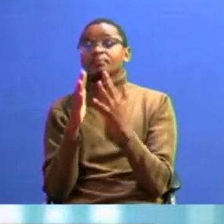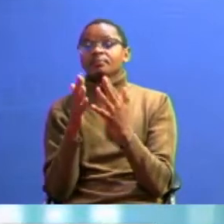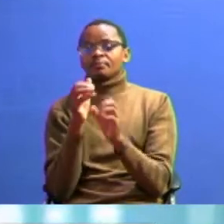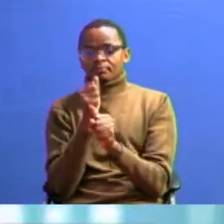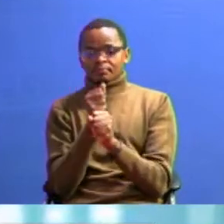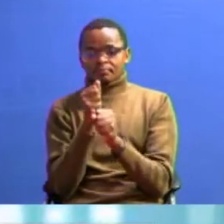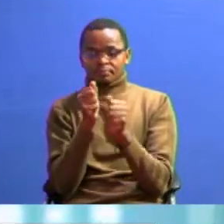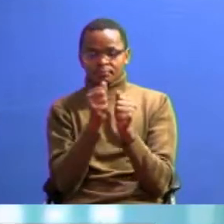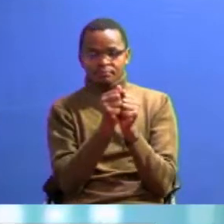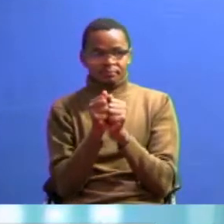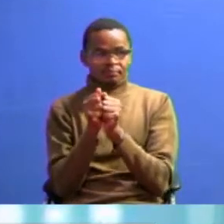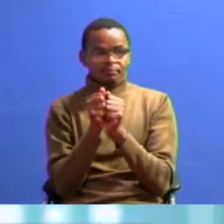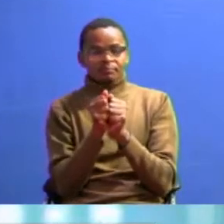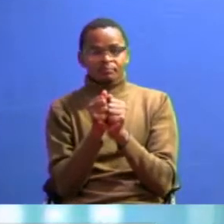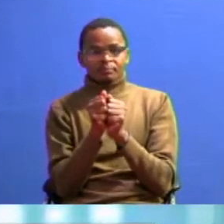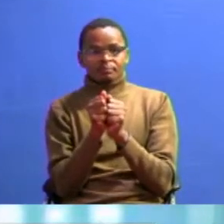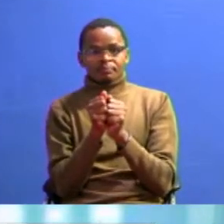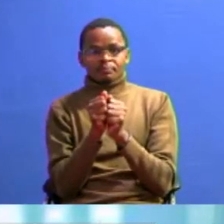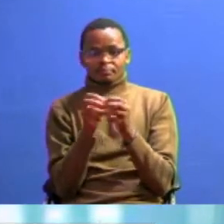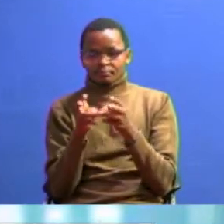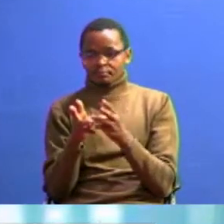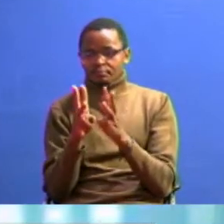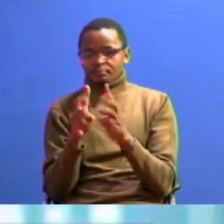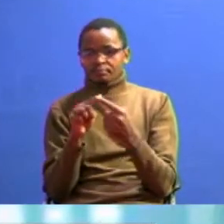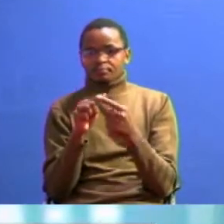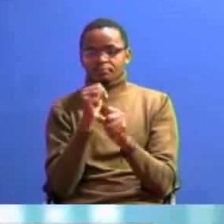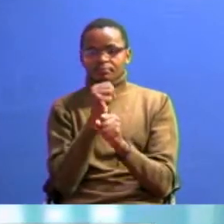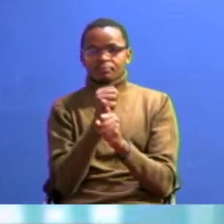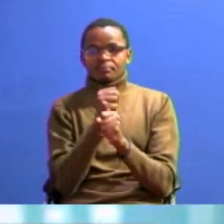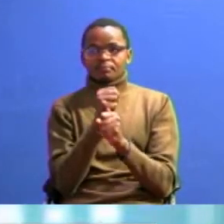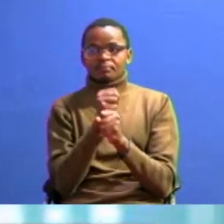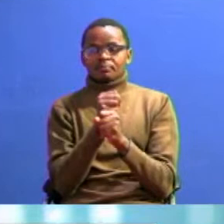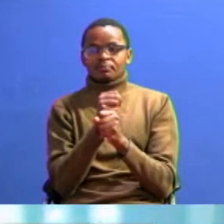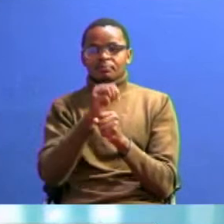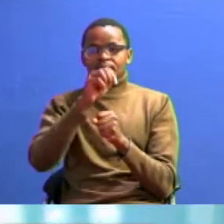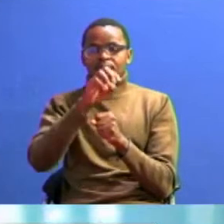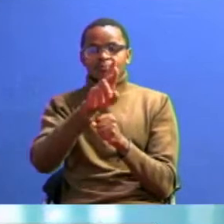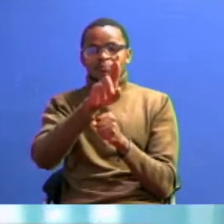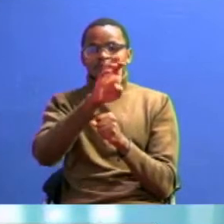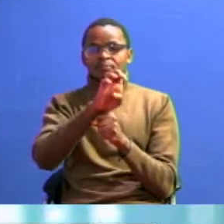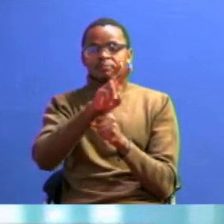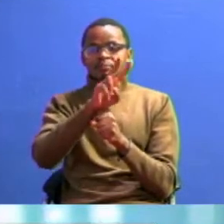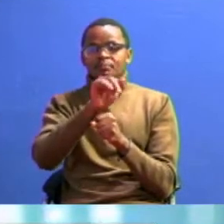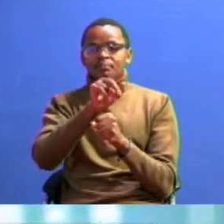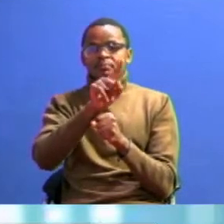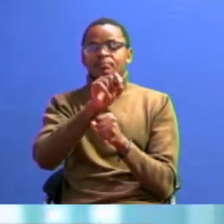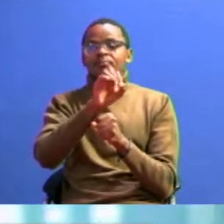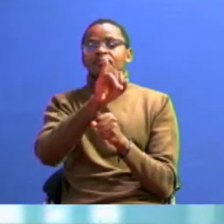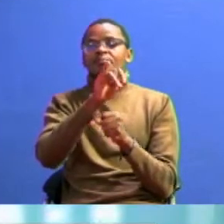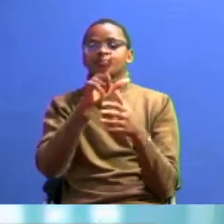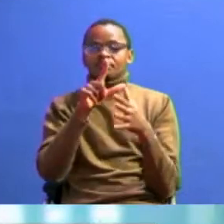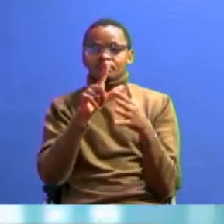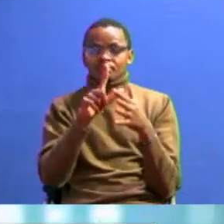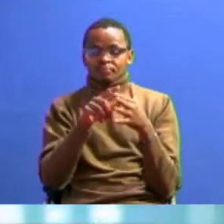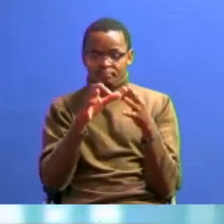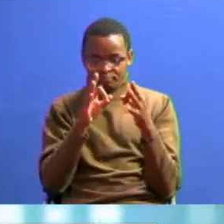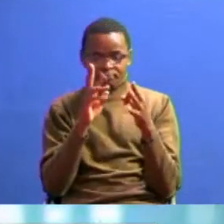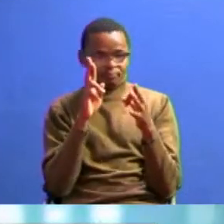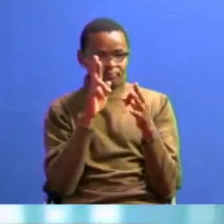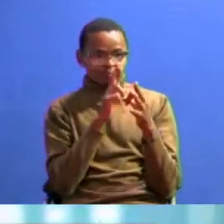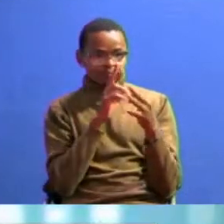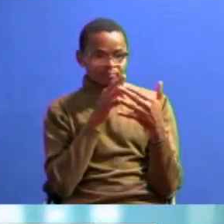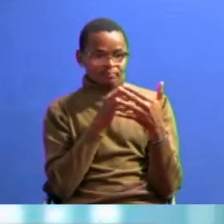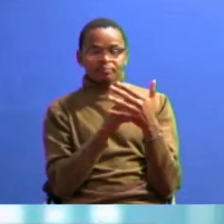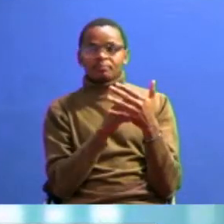together so that we put up mechanisms to do what we call early intervention? Because if you do early intervention, even if there's a risk factor